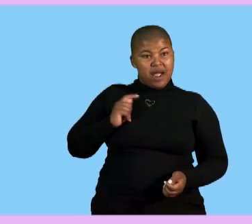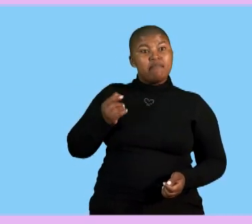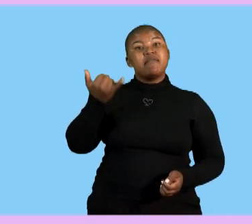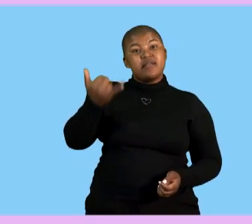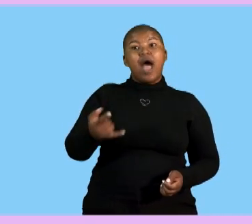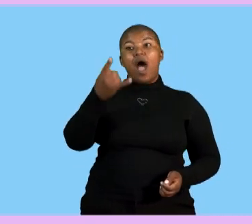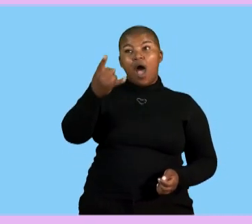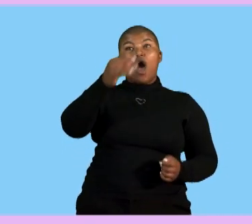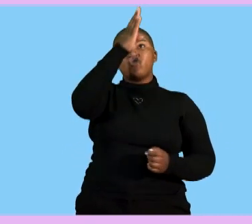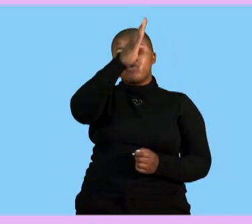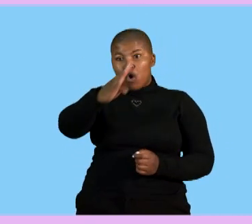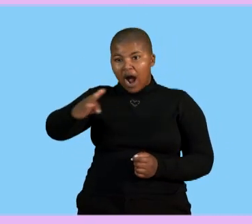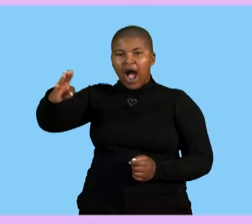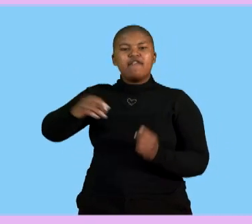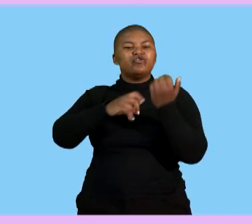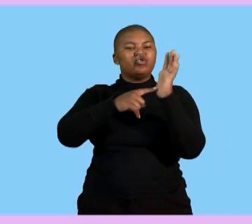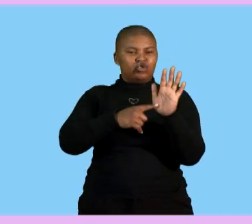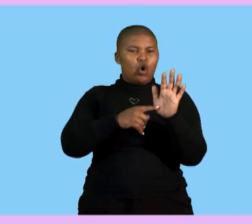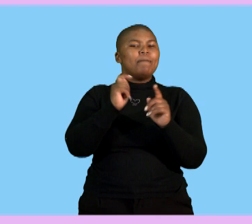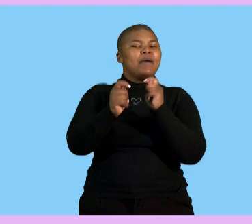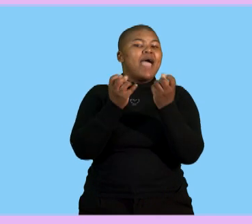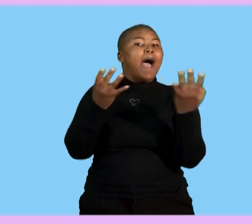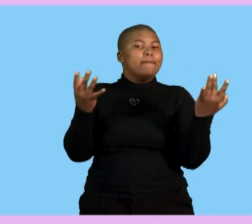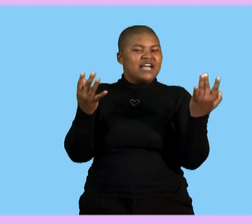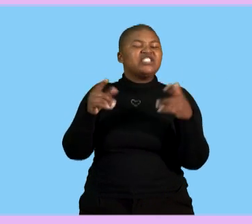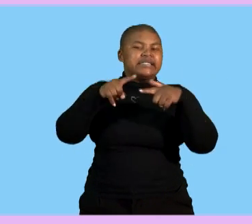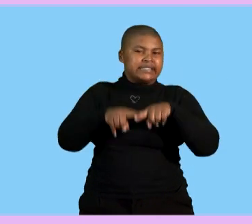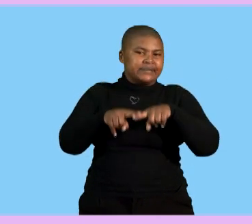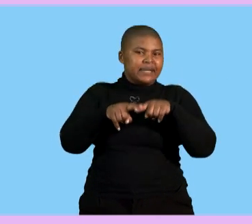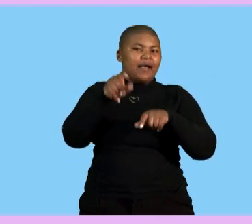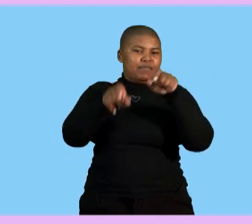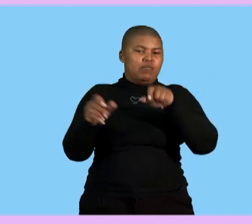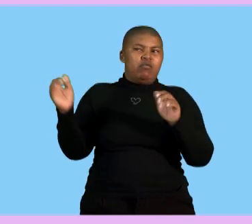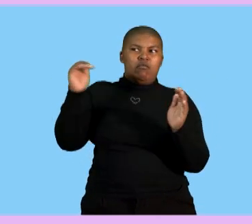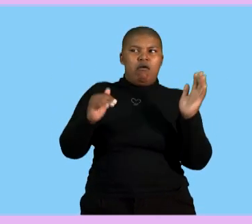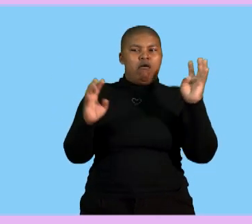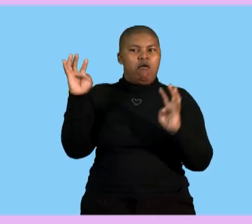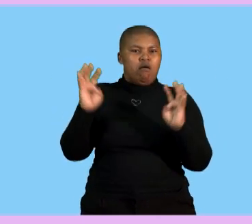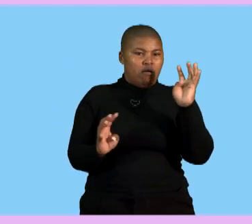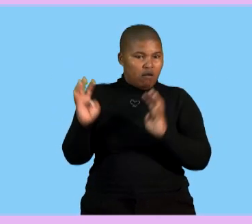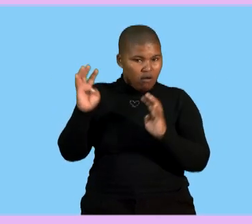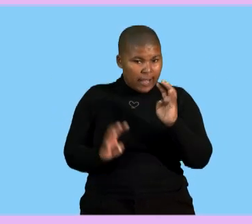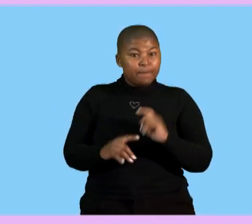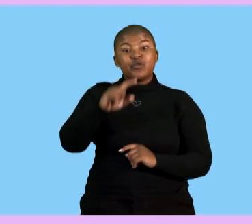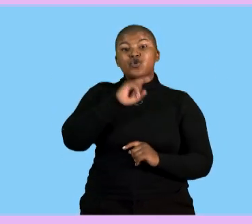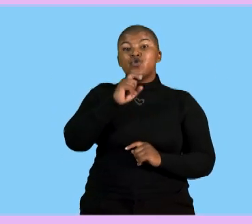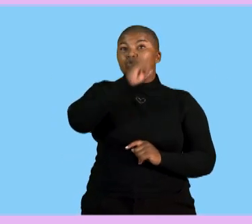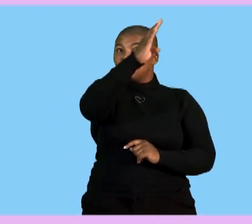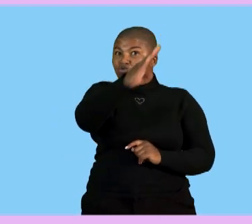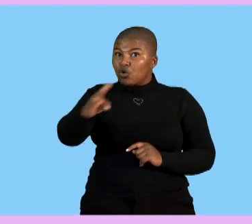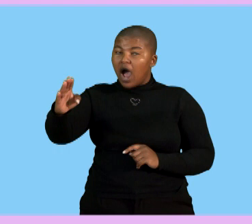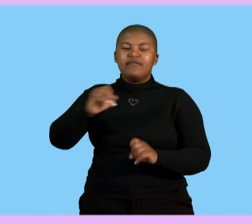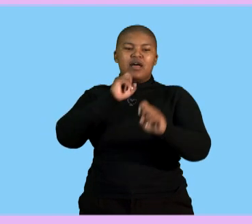the amount to be paid according to the number of people that will attend. Use the graph and answer the